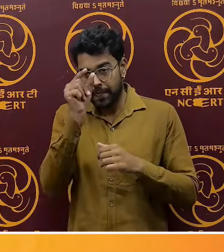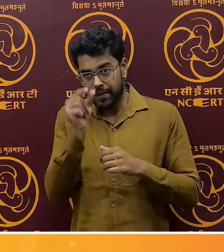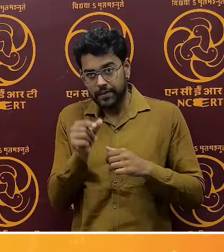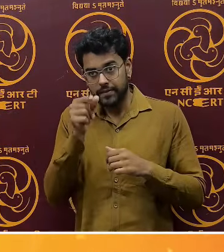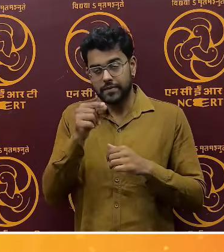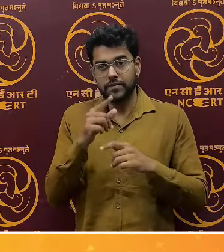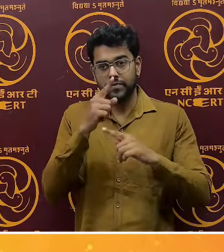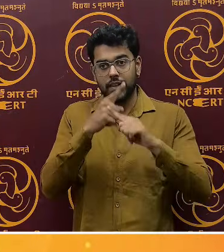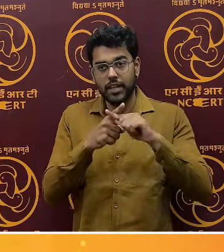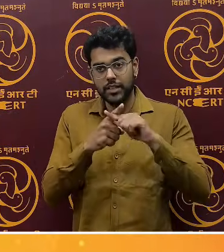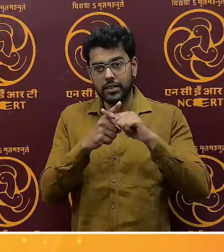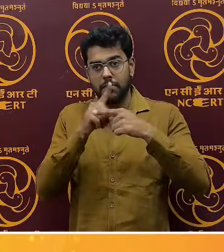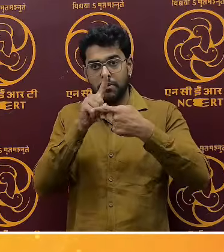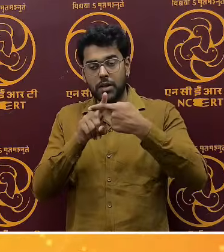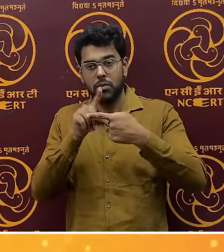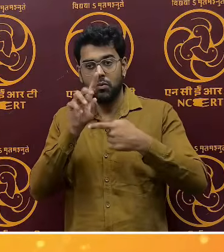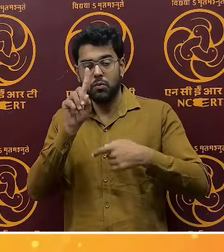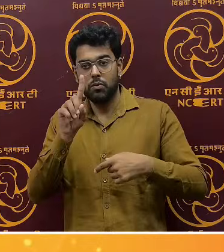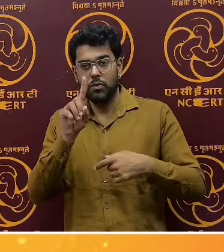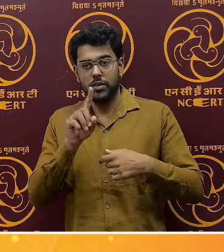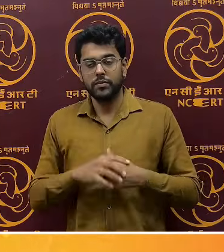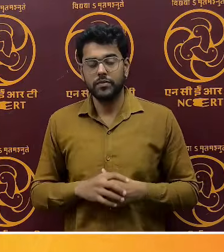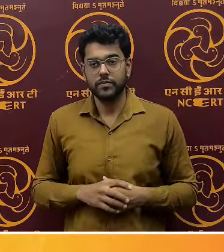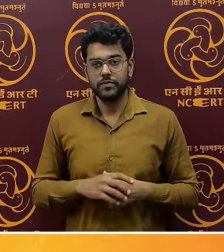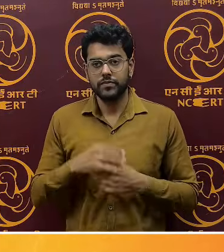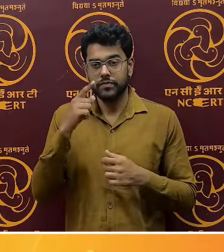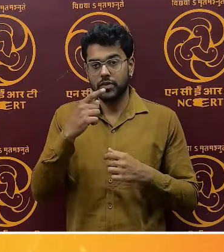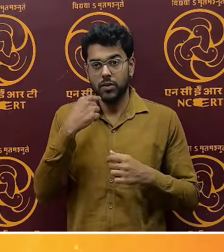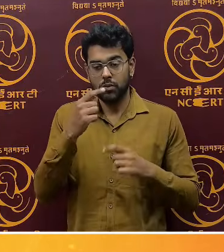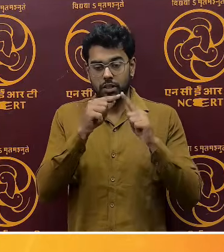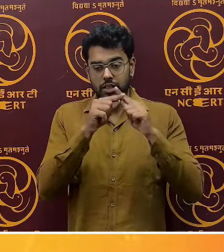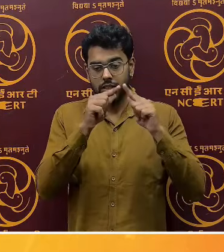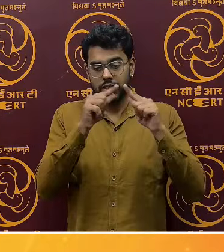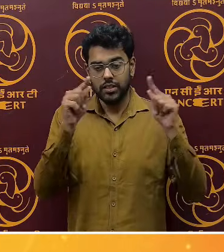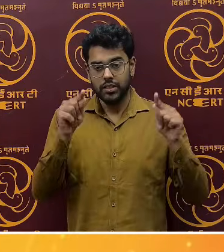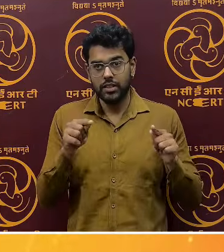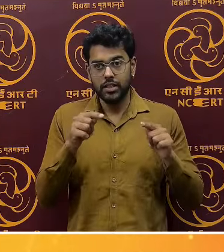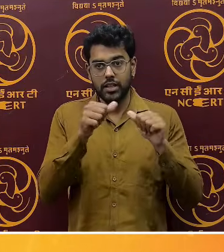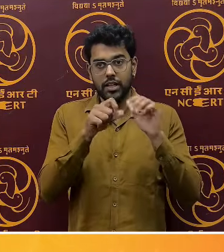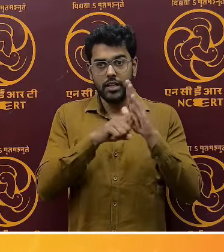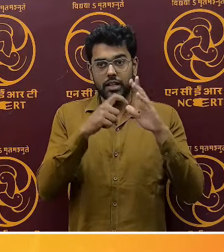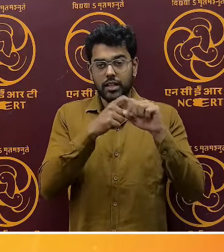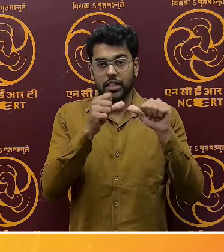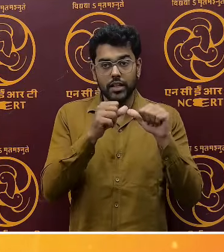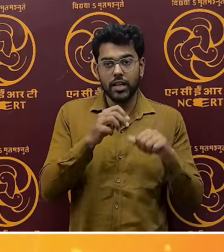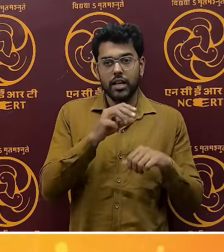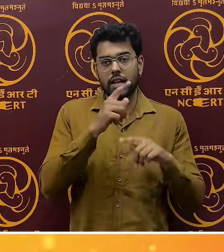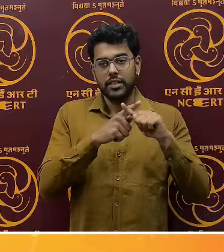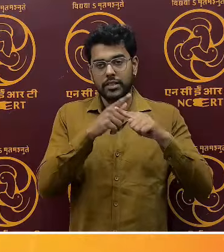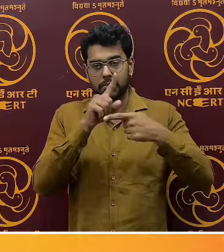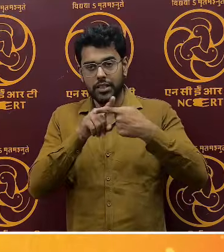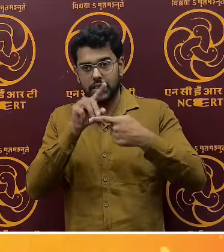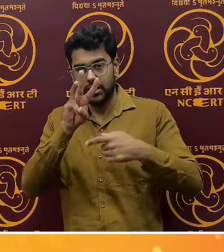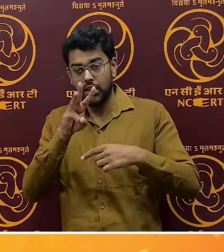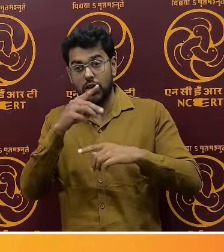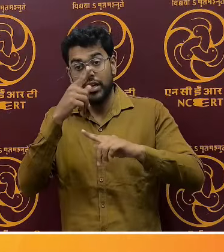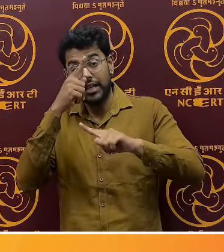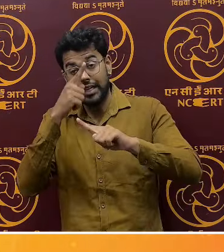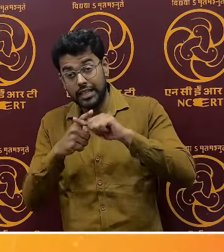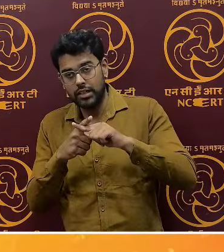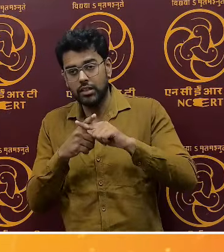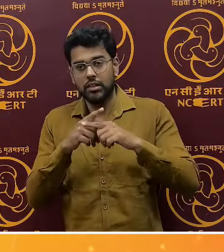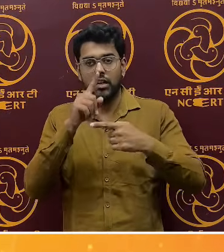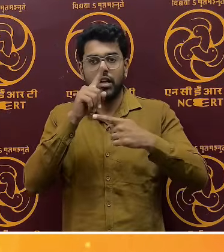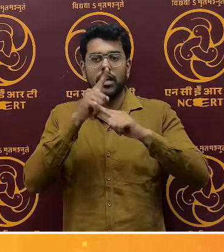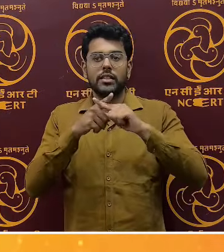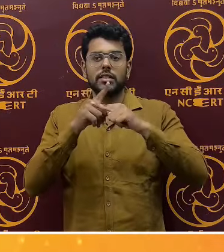1. So we got a rectangle whose area is x plus 3 whose into x